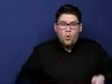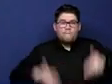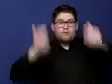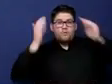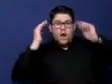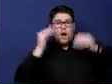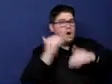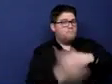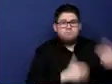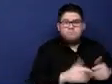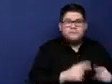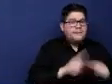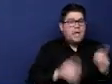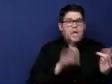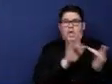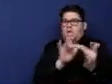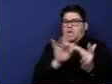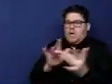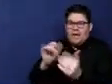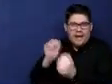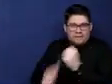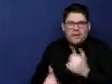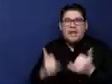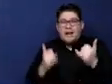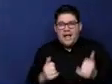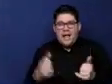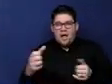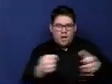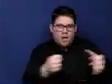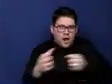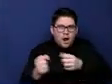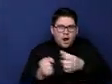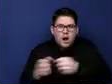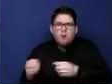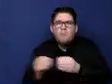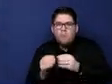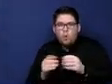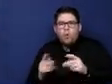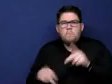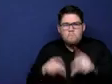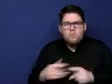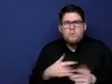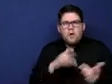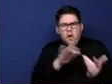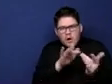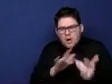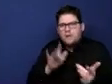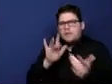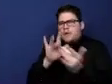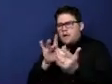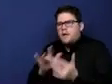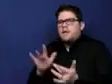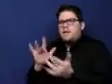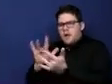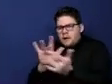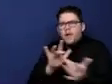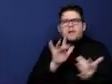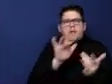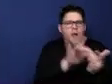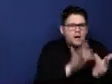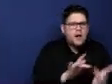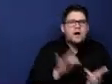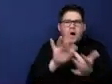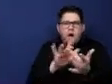are doing contact tracing, both to try and understand the chains of transmission and block them. That's how I know that people are having